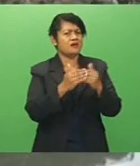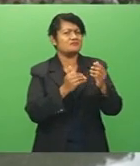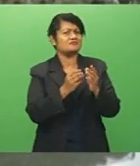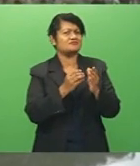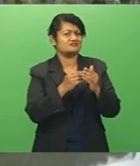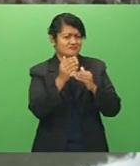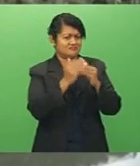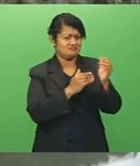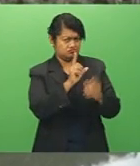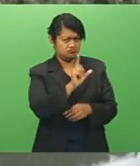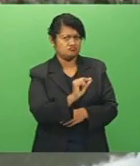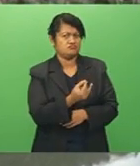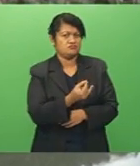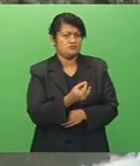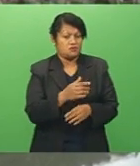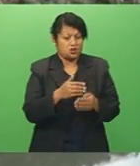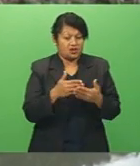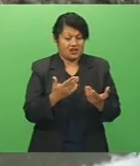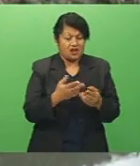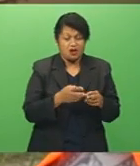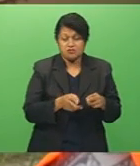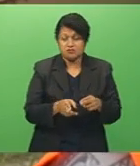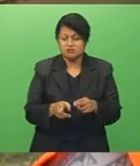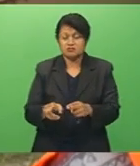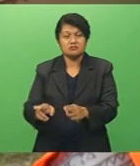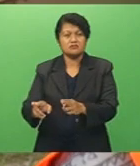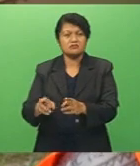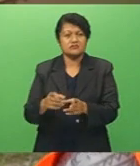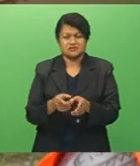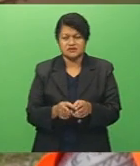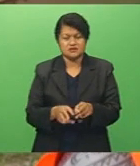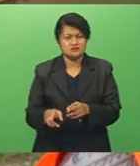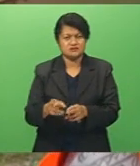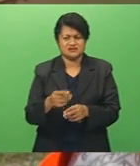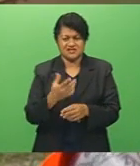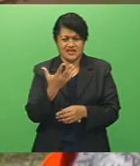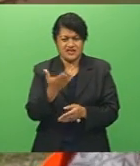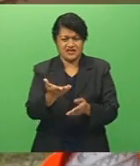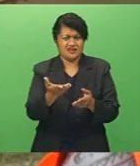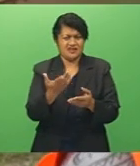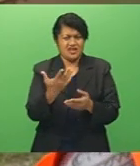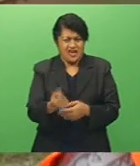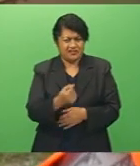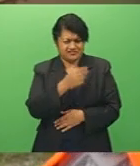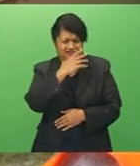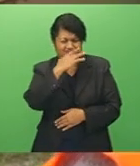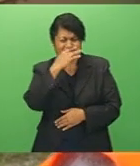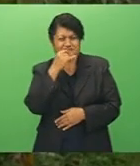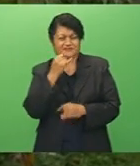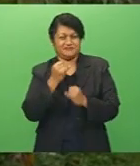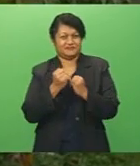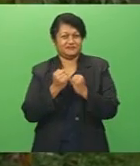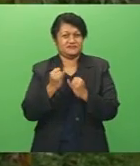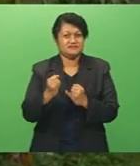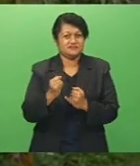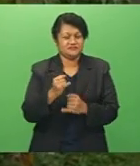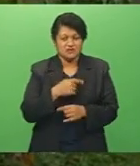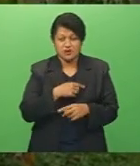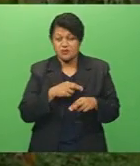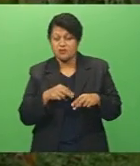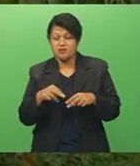raw sewer that has been now let out in the creek, it will give smell, and we got squatter settlement, and we walk around